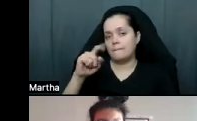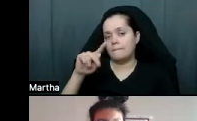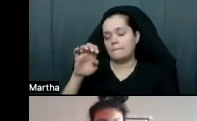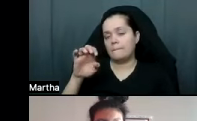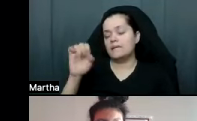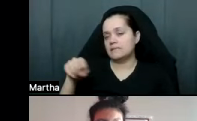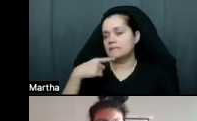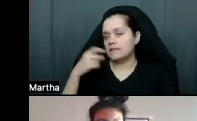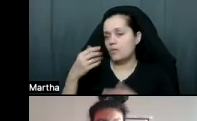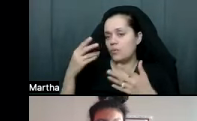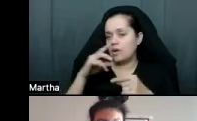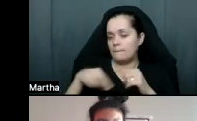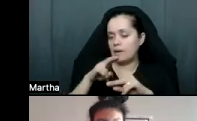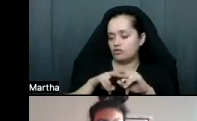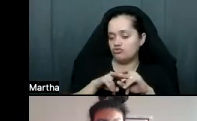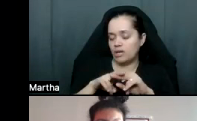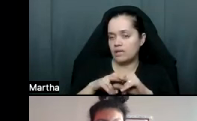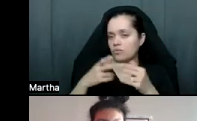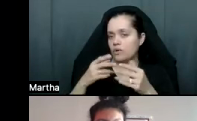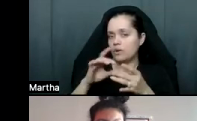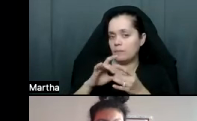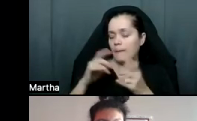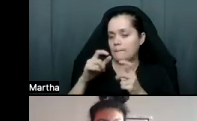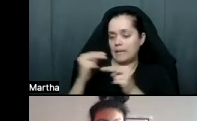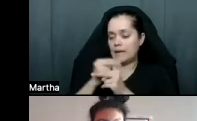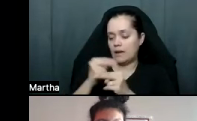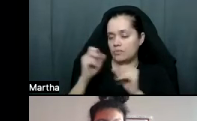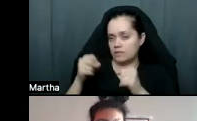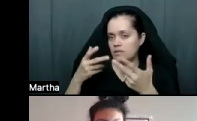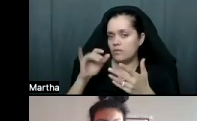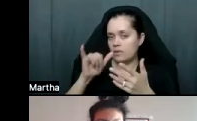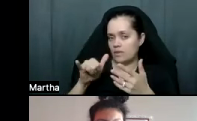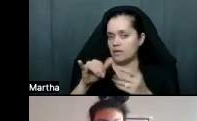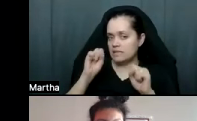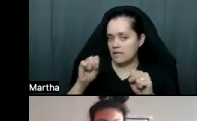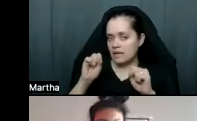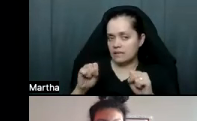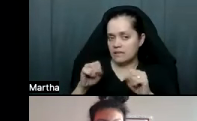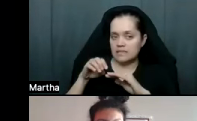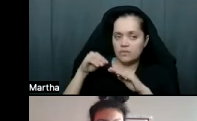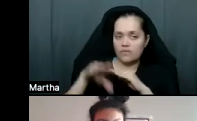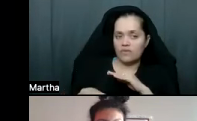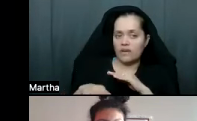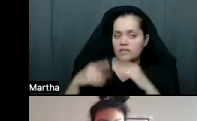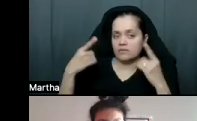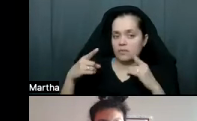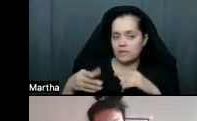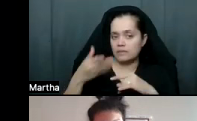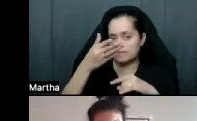what about railroad tracks? What about major highways? That's likely to affect what is